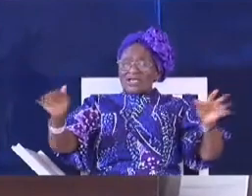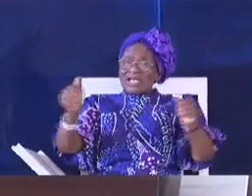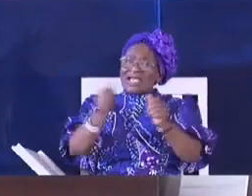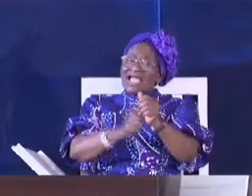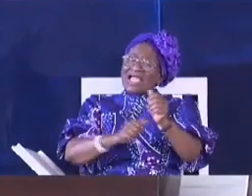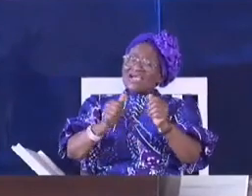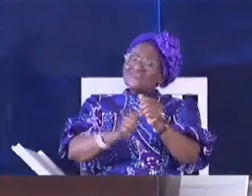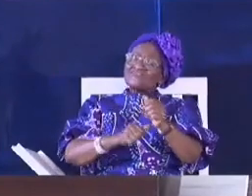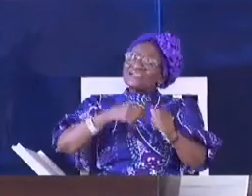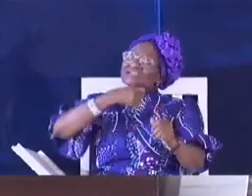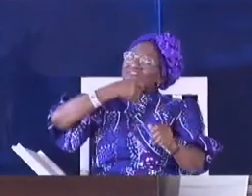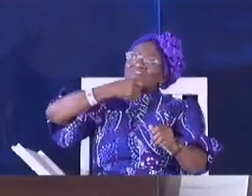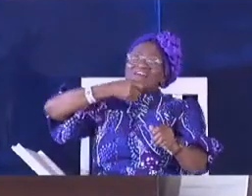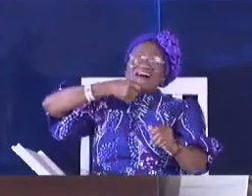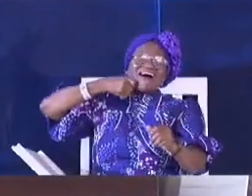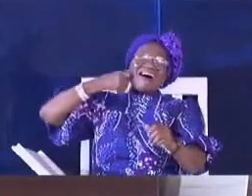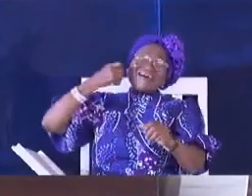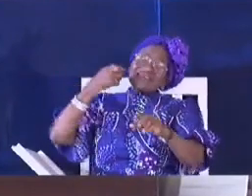dry bone in my life